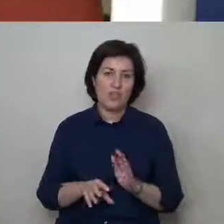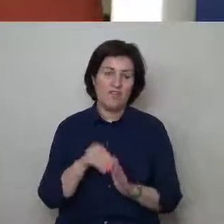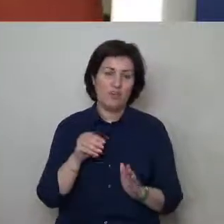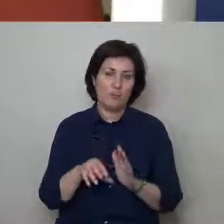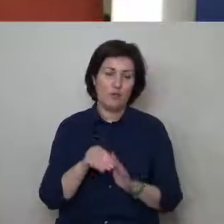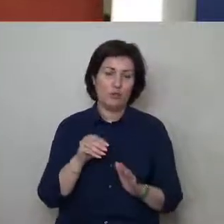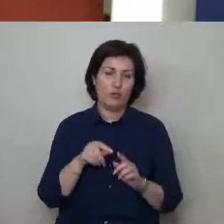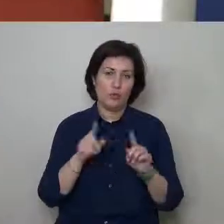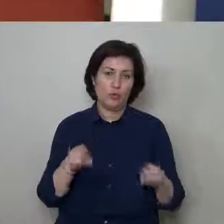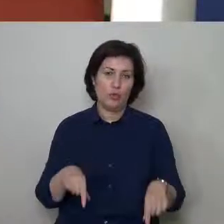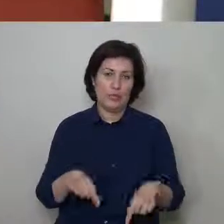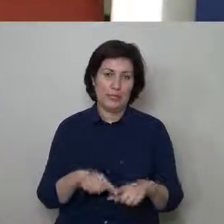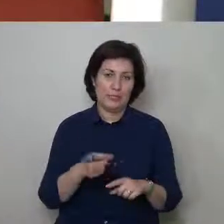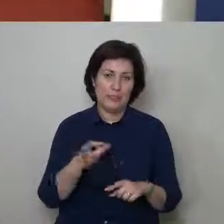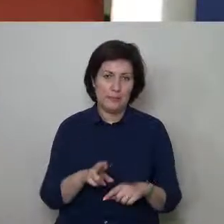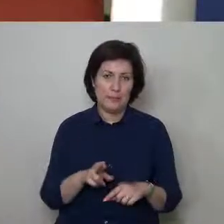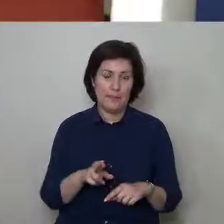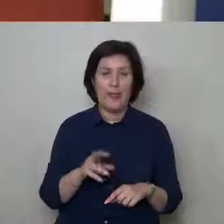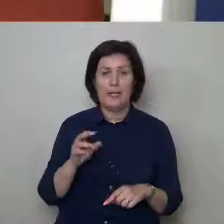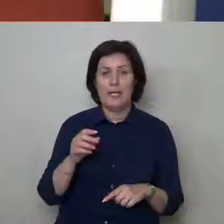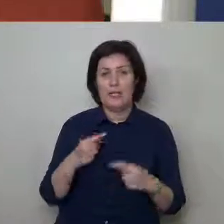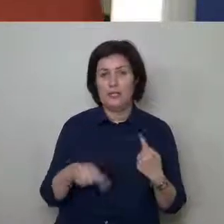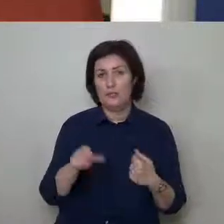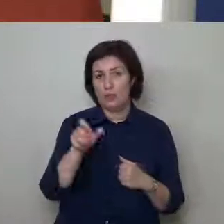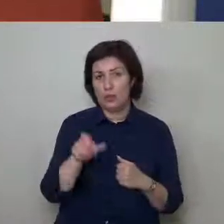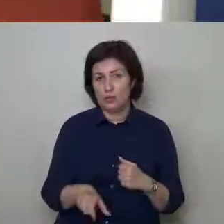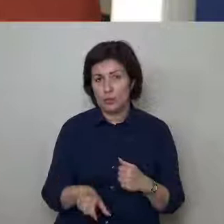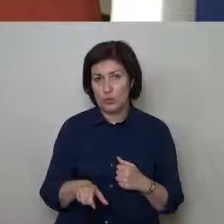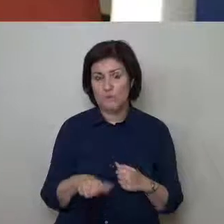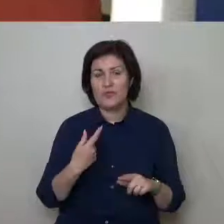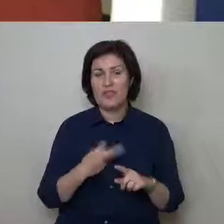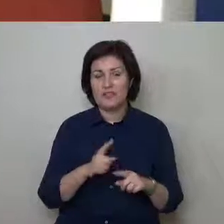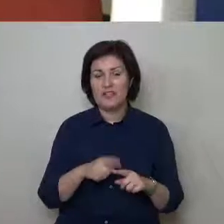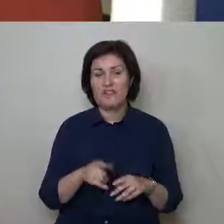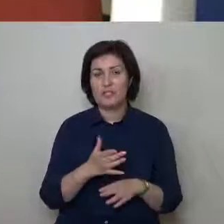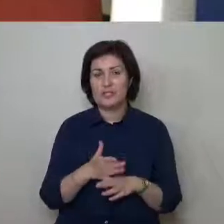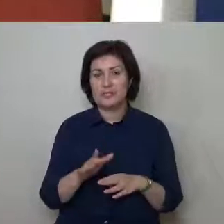be to hand it over illegally to another person.